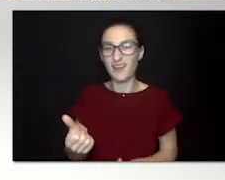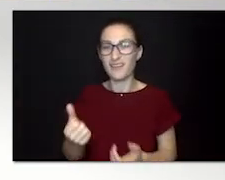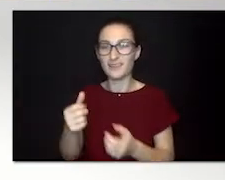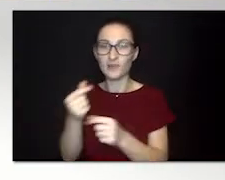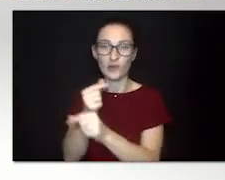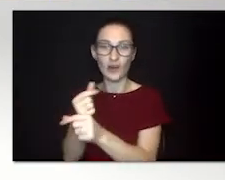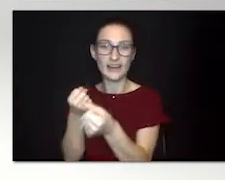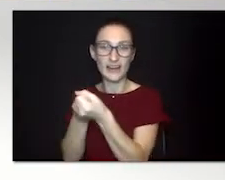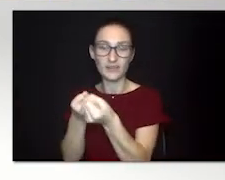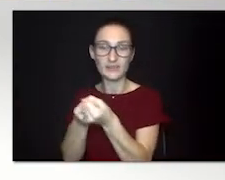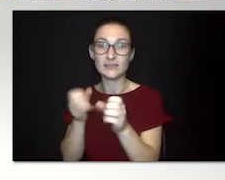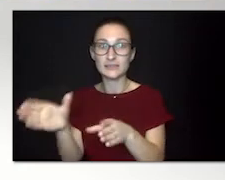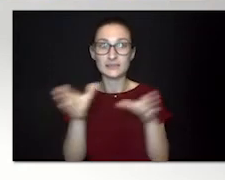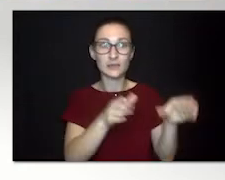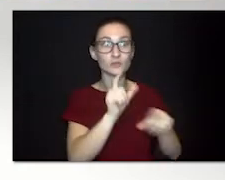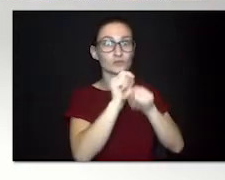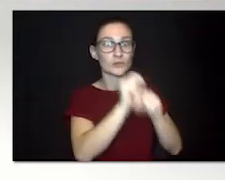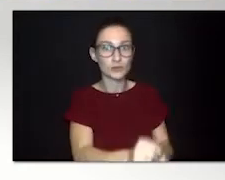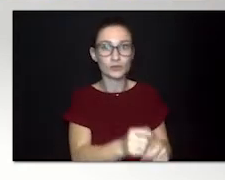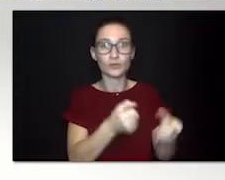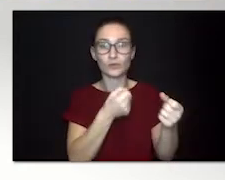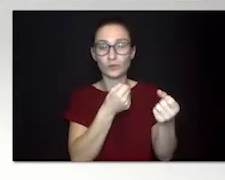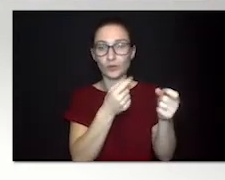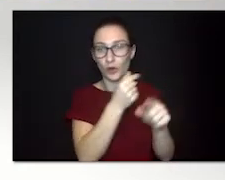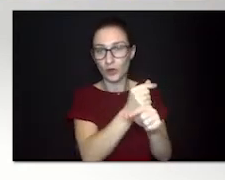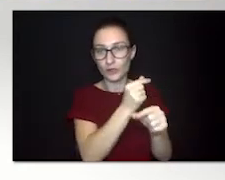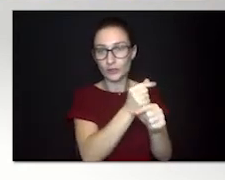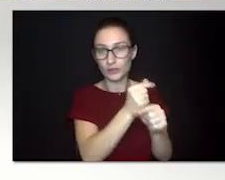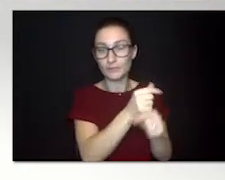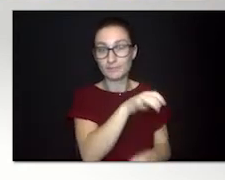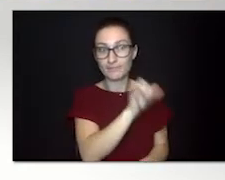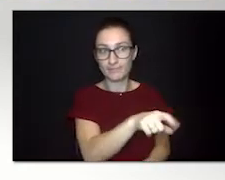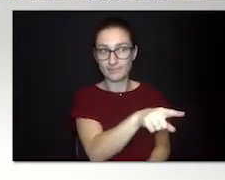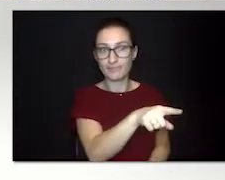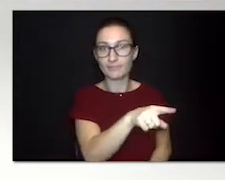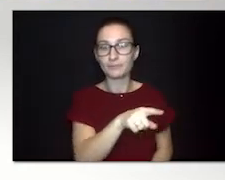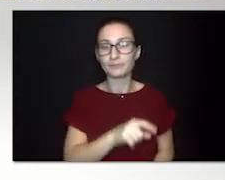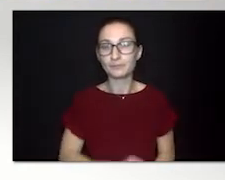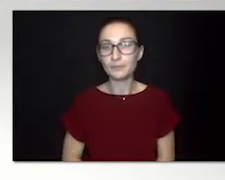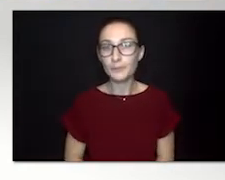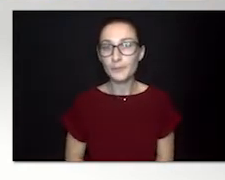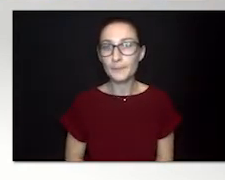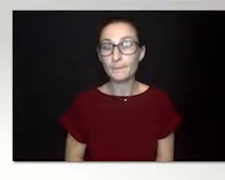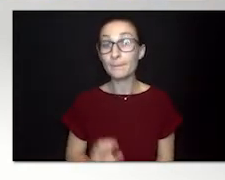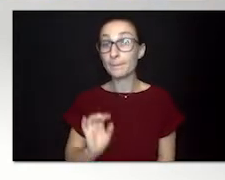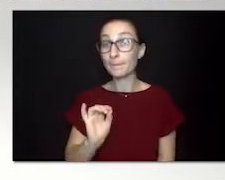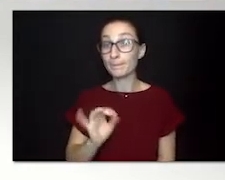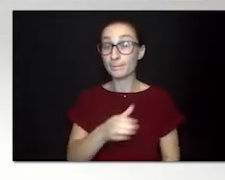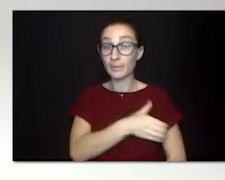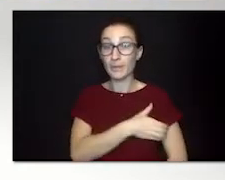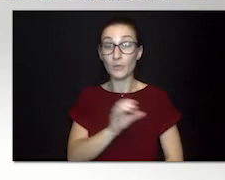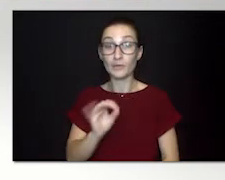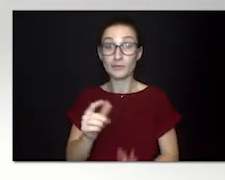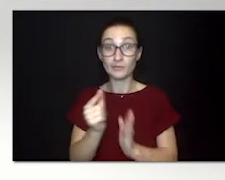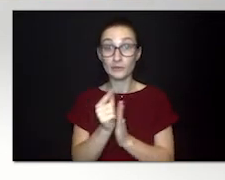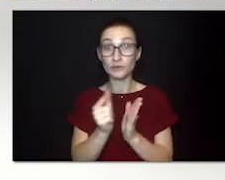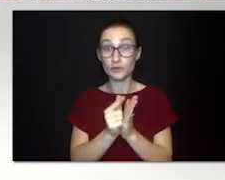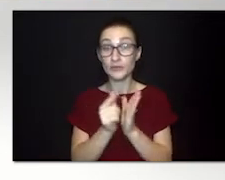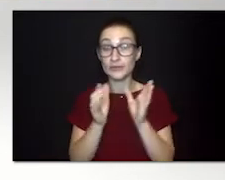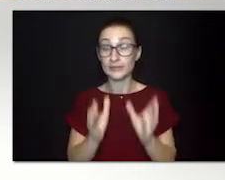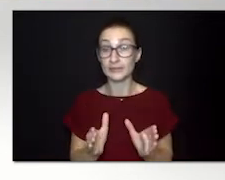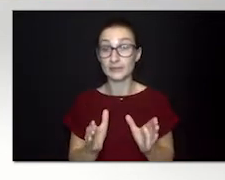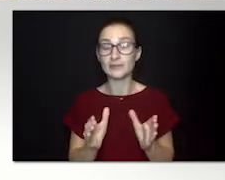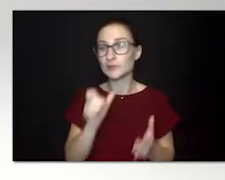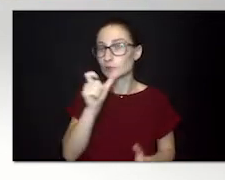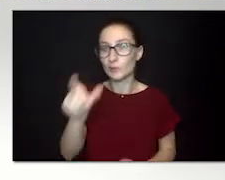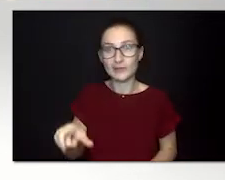traditional guardianship route. And then if there was a power of attorney, healthcare surrogate, all of the documents were executed while they were mentally competent,